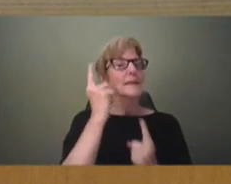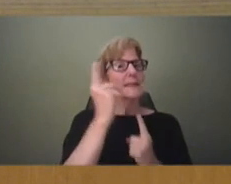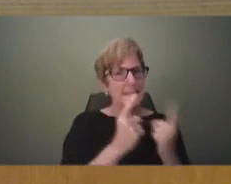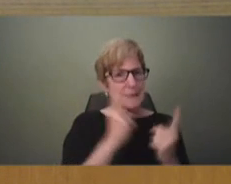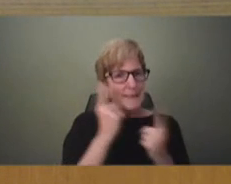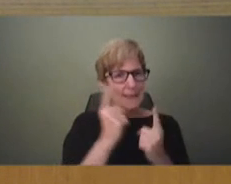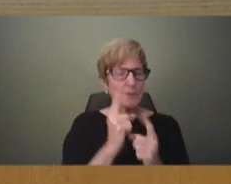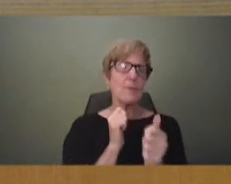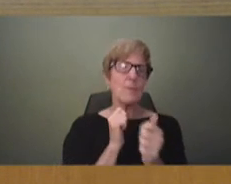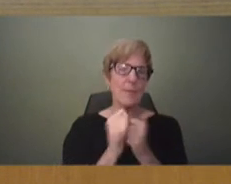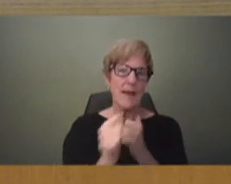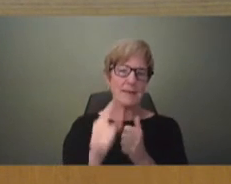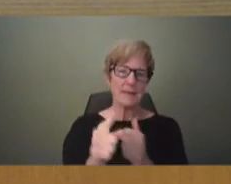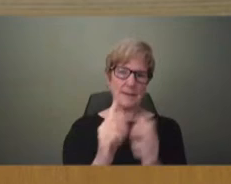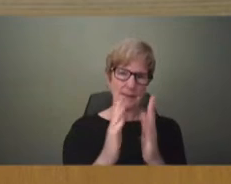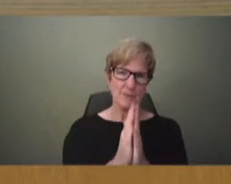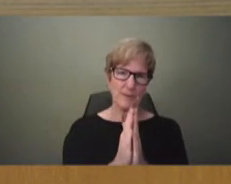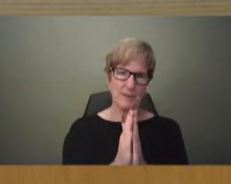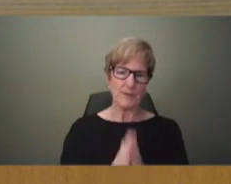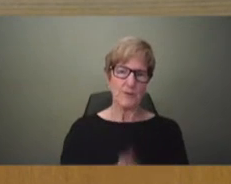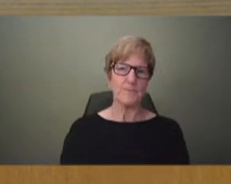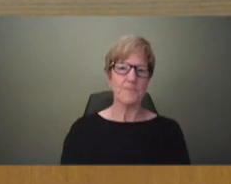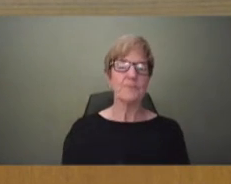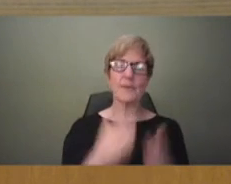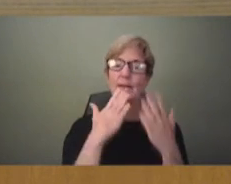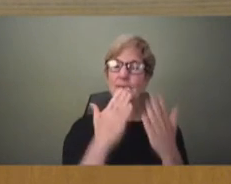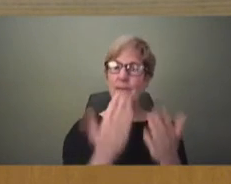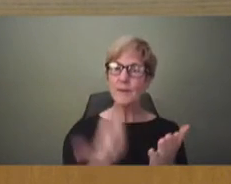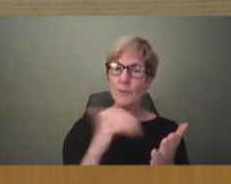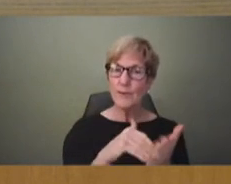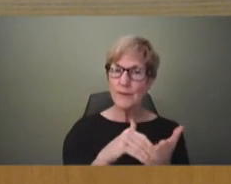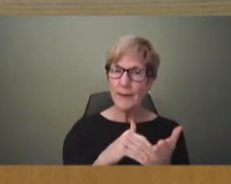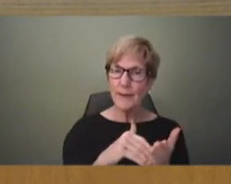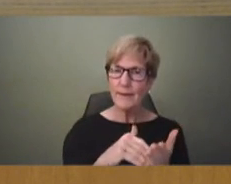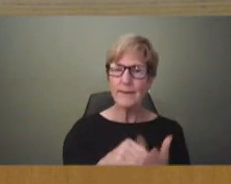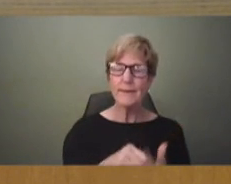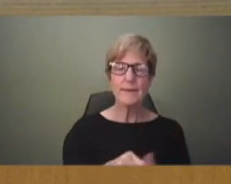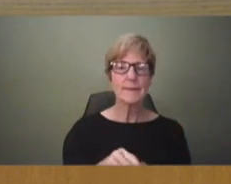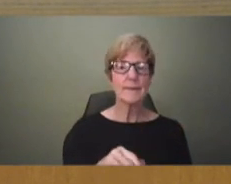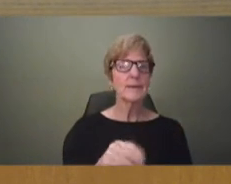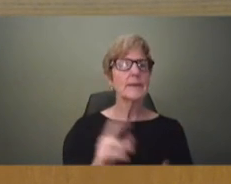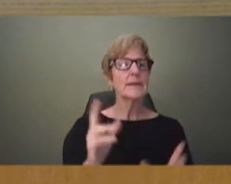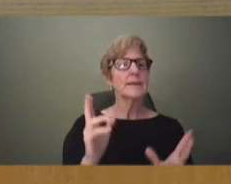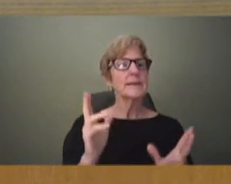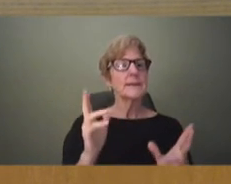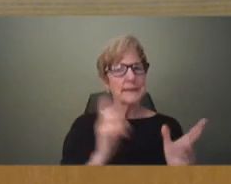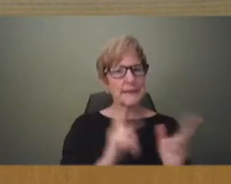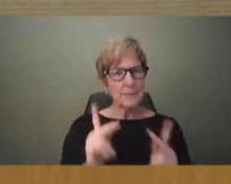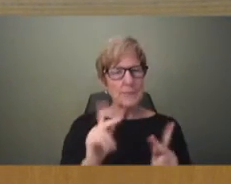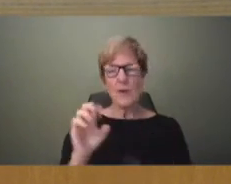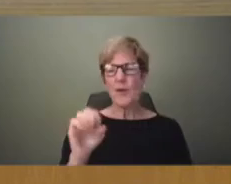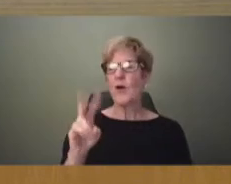petition and thank you again the residents of Overhill